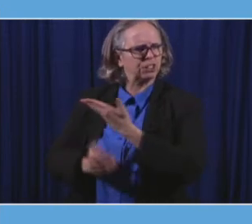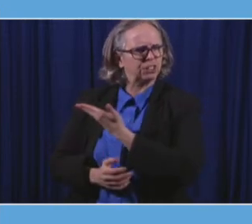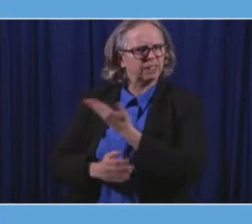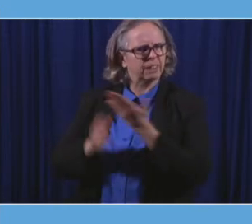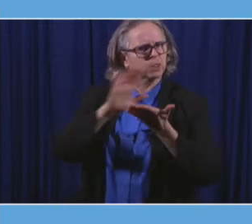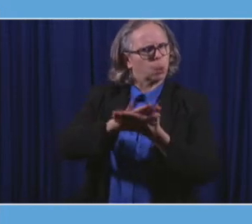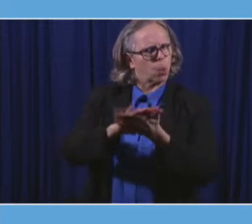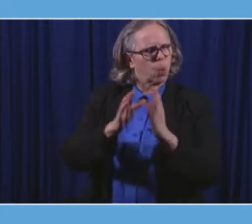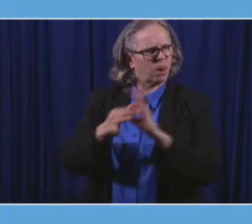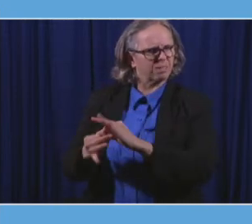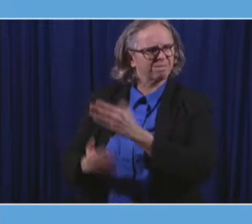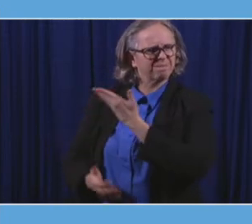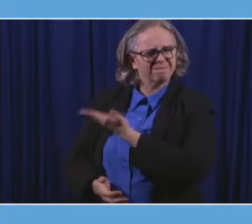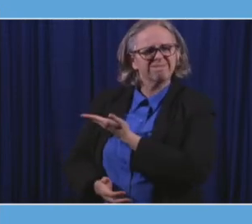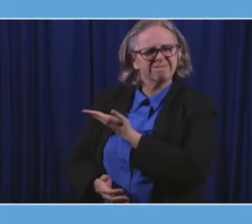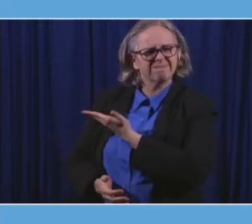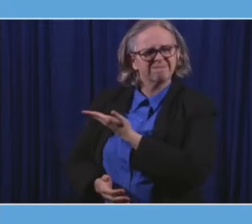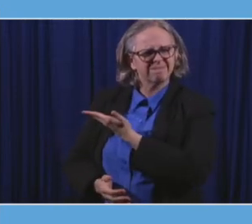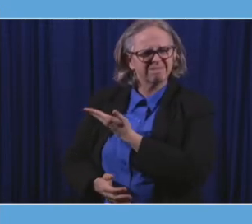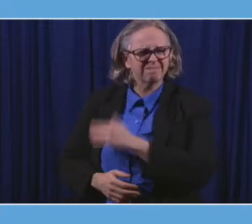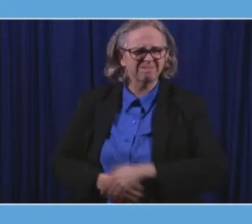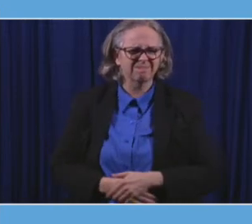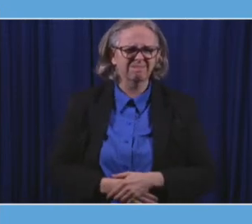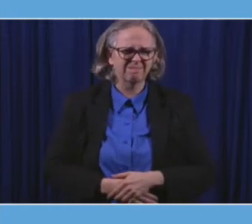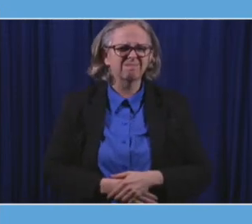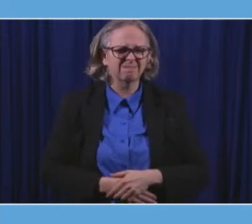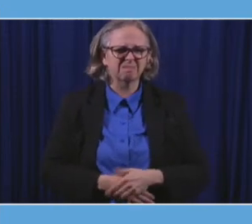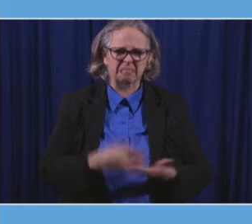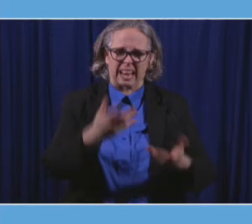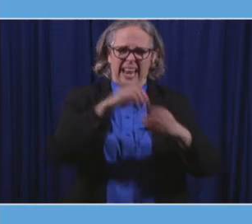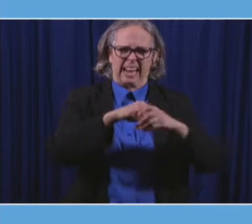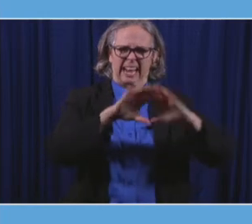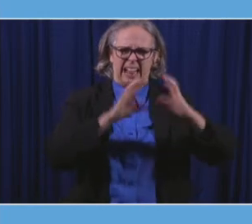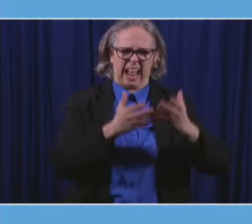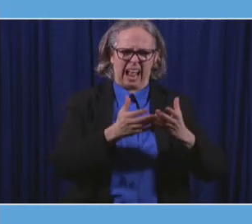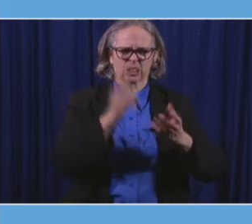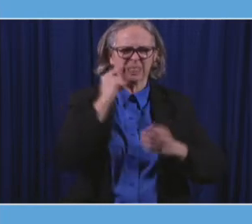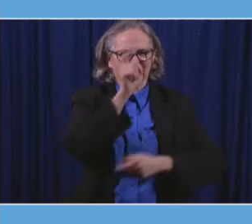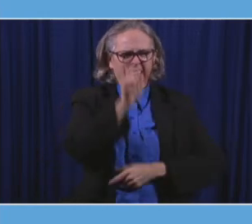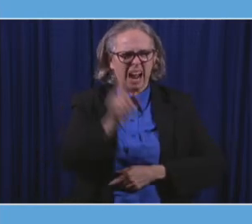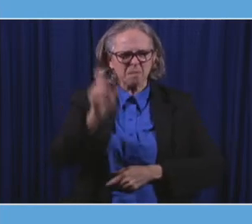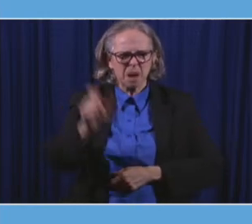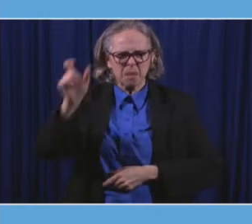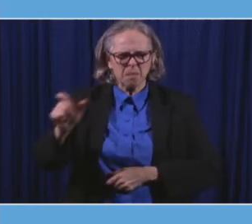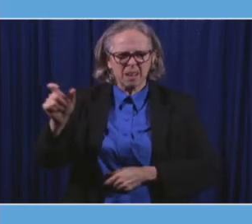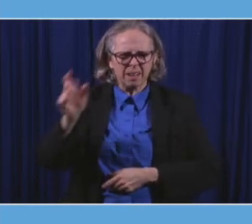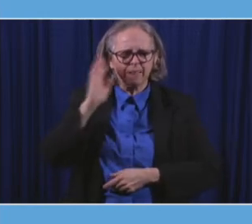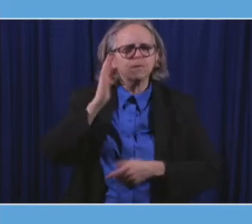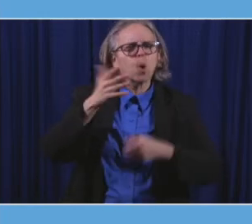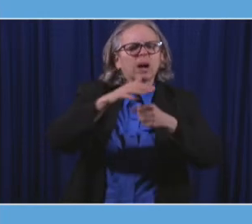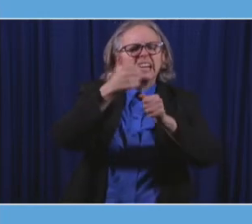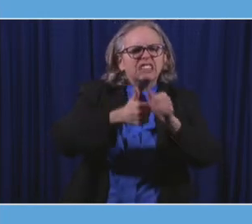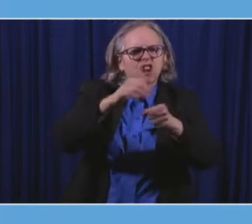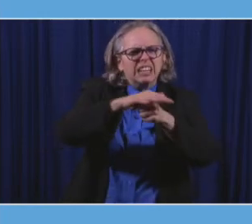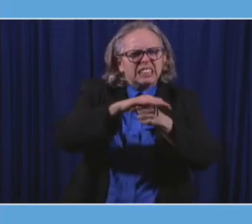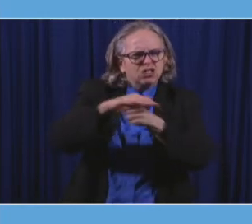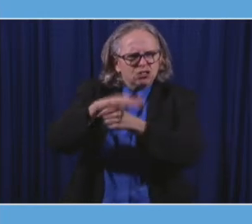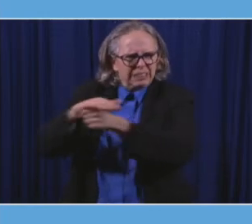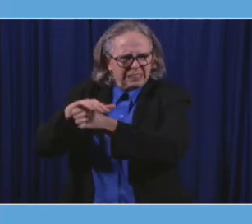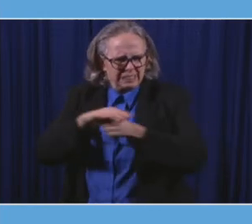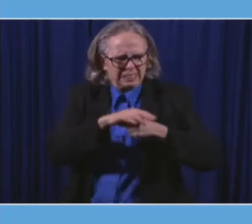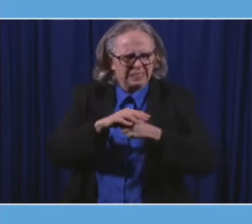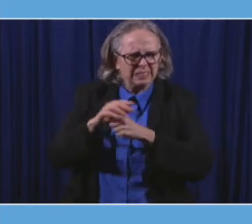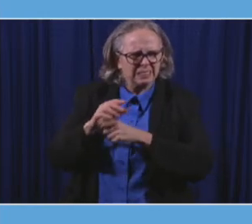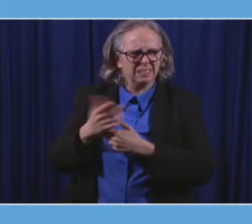here, full in-person. This is the percentage of districts, 40% of our districts. But if you take it down